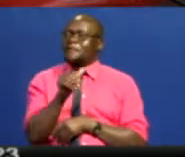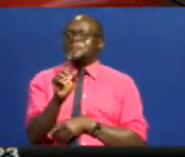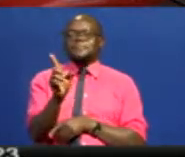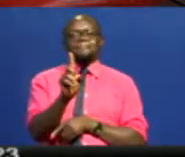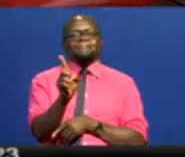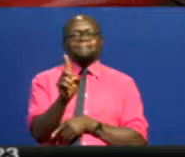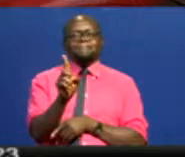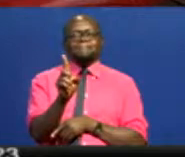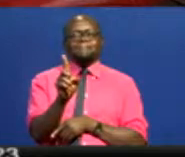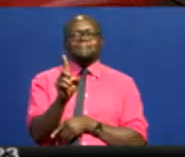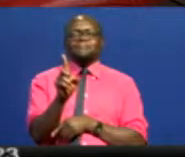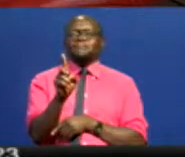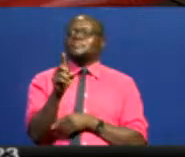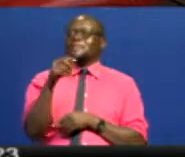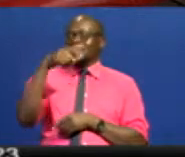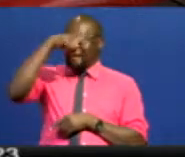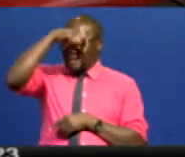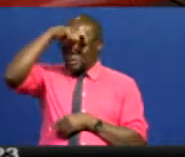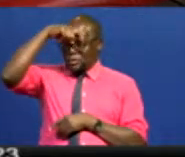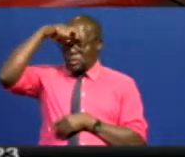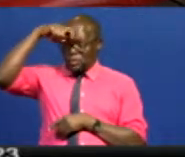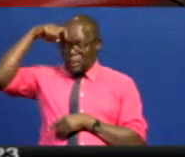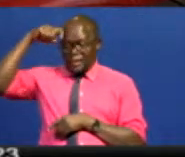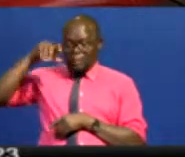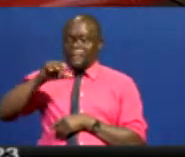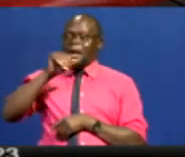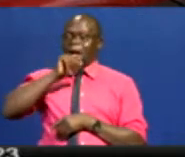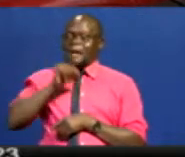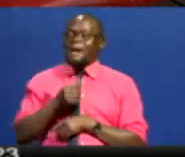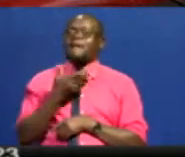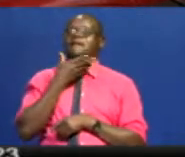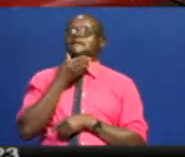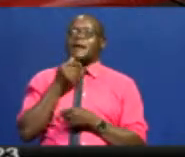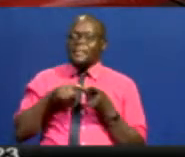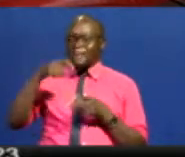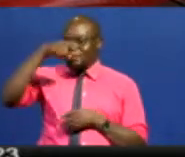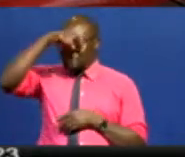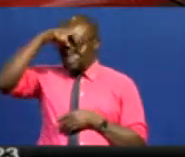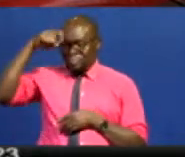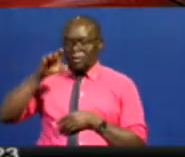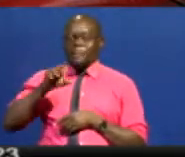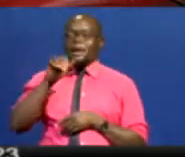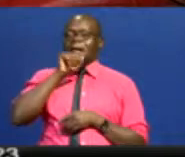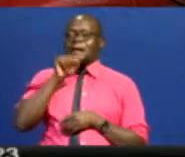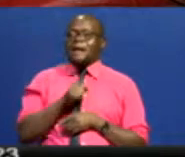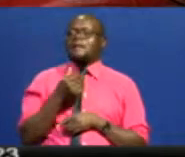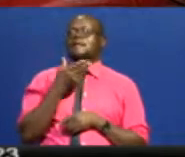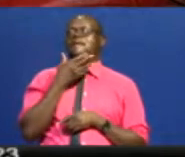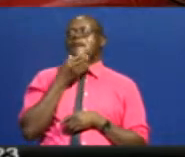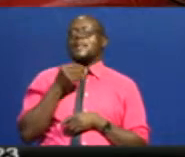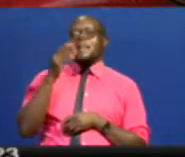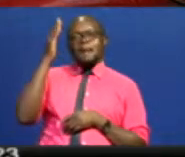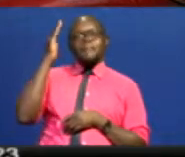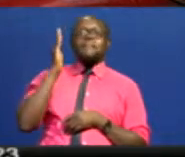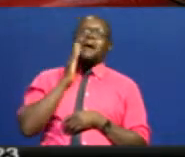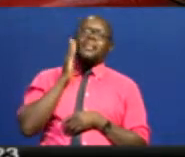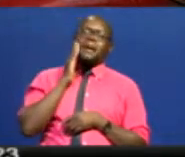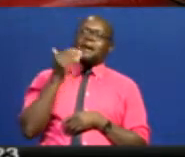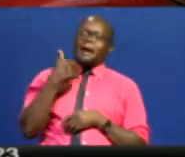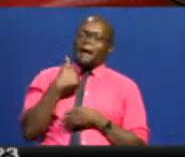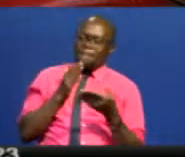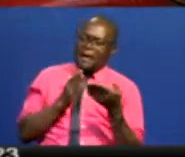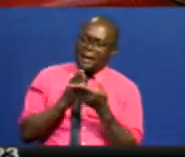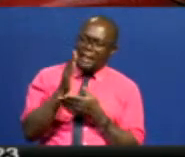Speaker. It is the sweat of their grandfathers. It is the sweat of their grandparents, Honorable Speaker. They have a